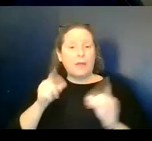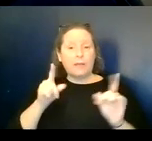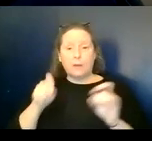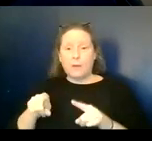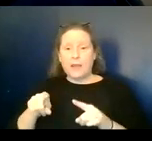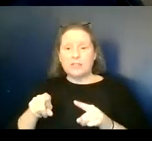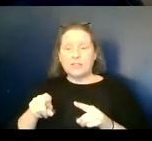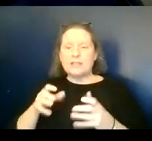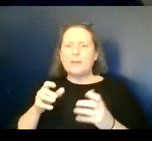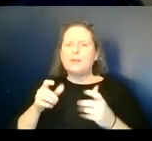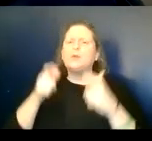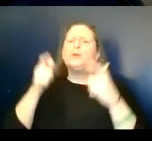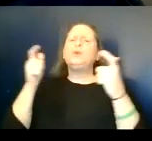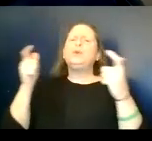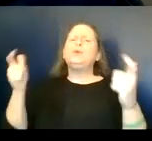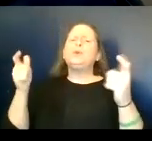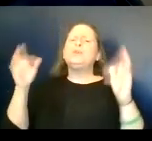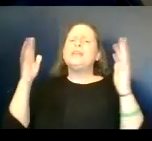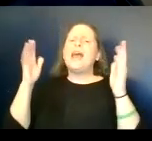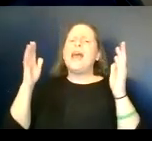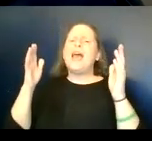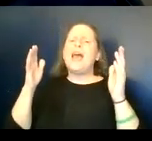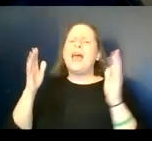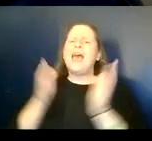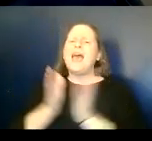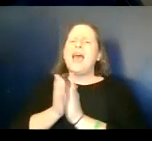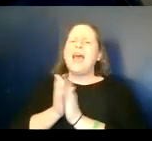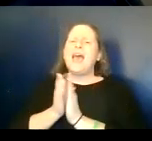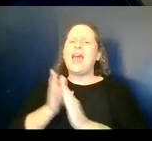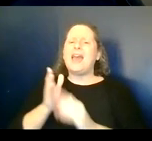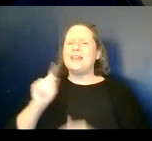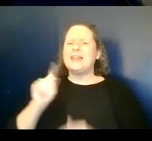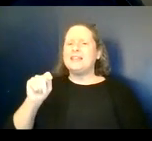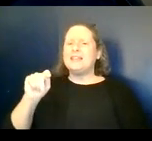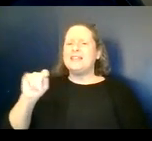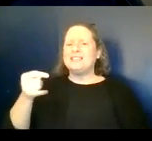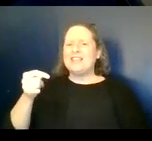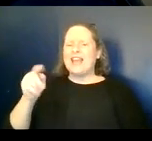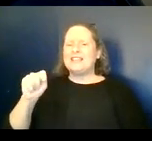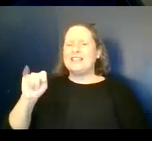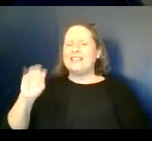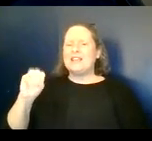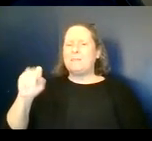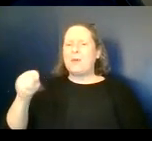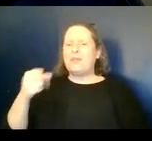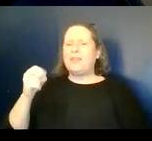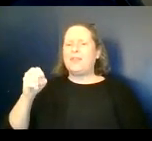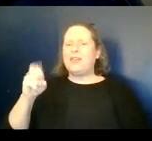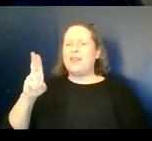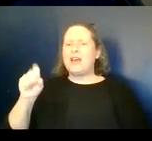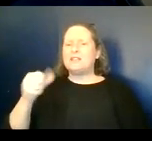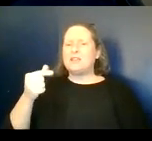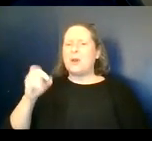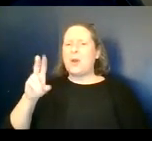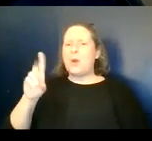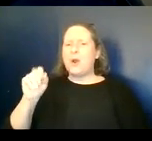want to give a huge round of applause and shout out to Timotheus Gordon for his incredible work today.